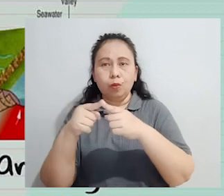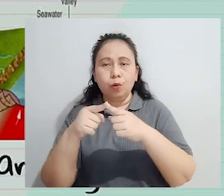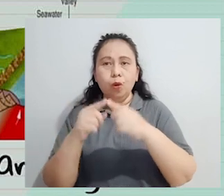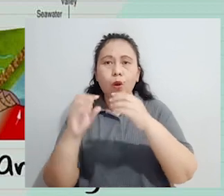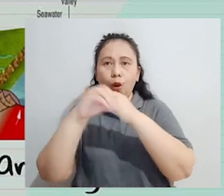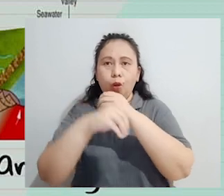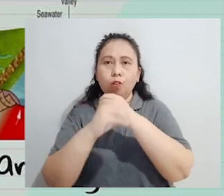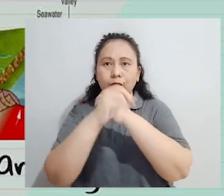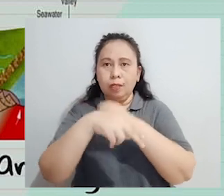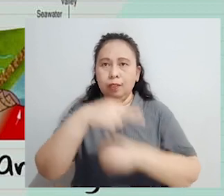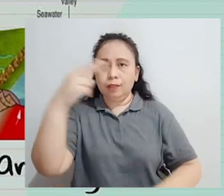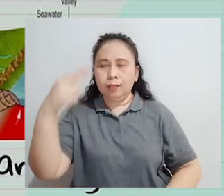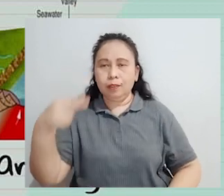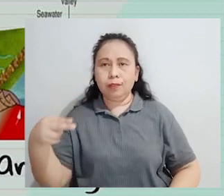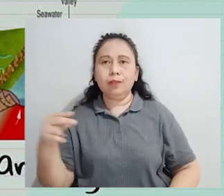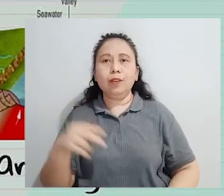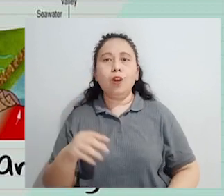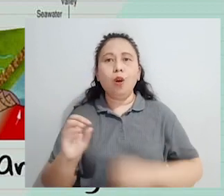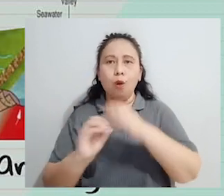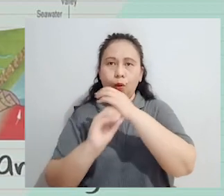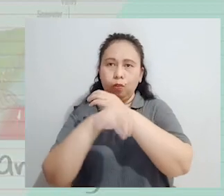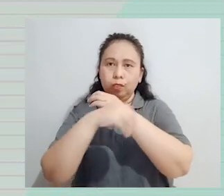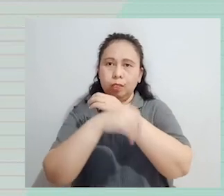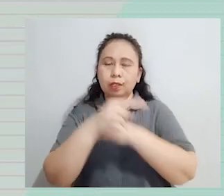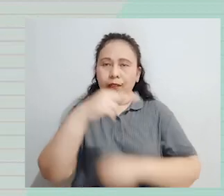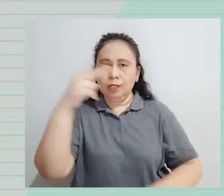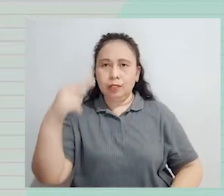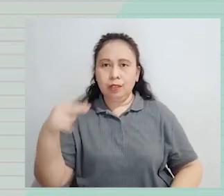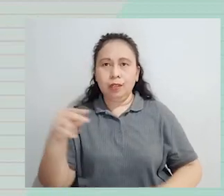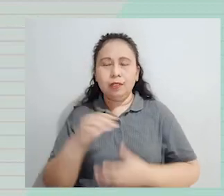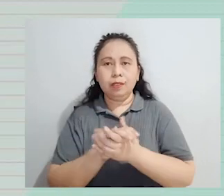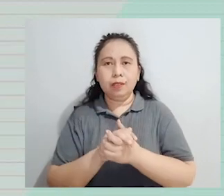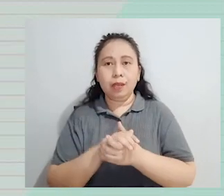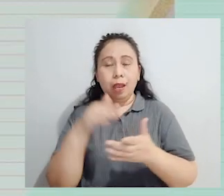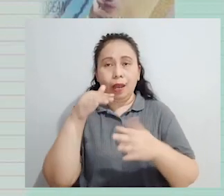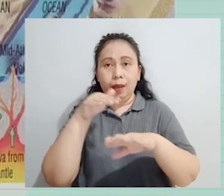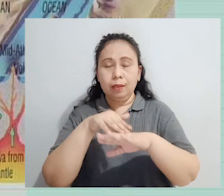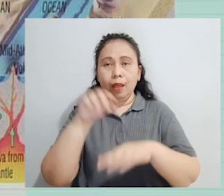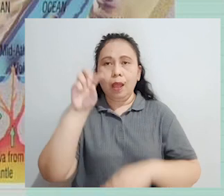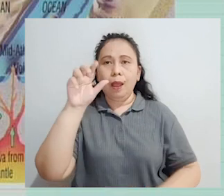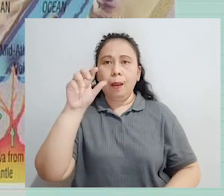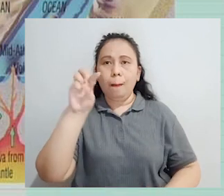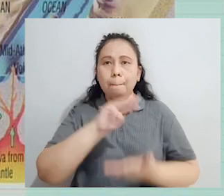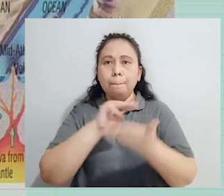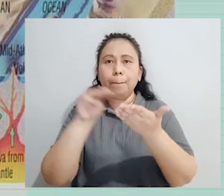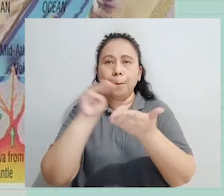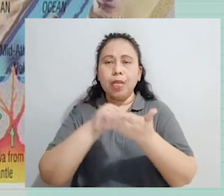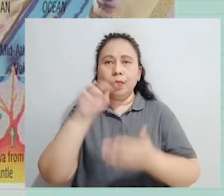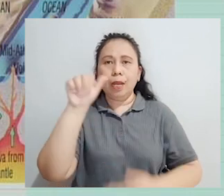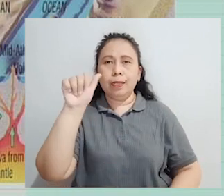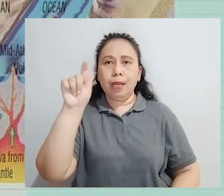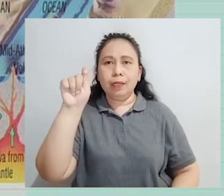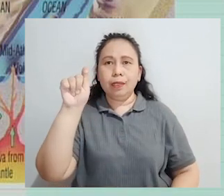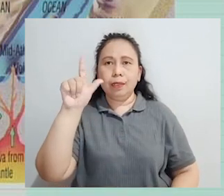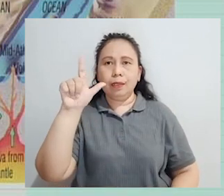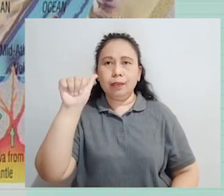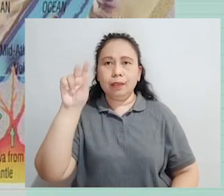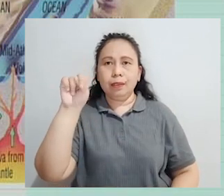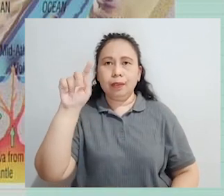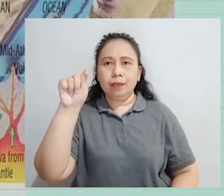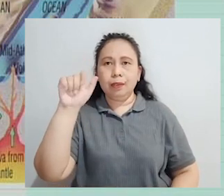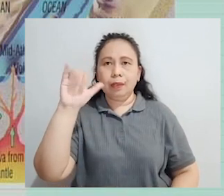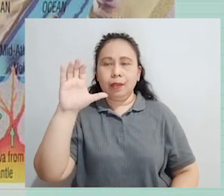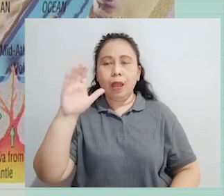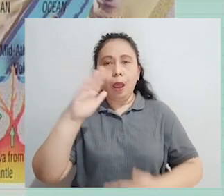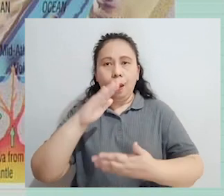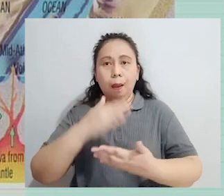Ocean ridges, particularly the Mid-Atlantic Ridge, has been considered as the birthplace of the